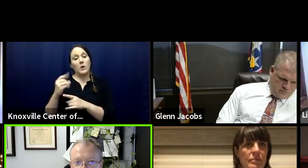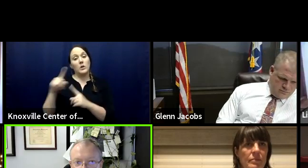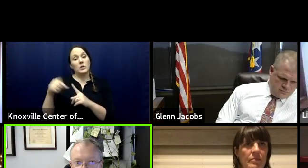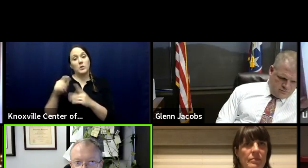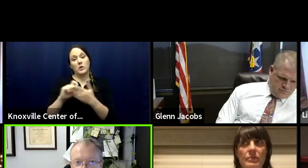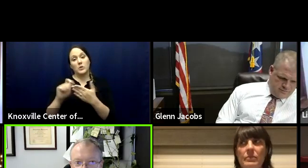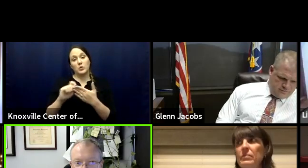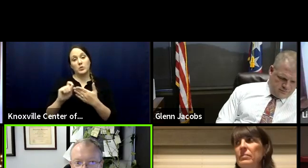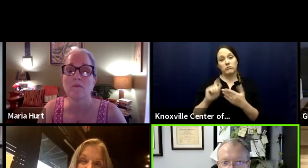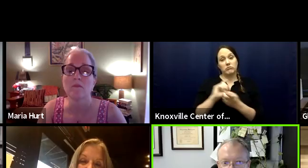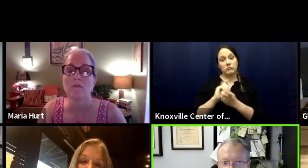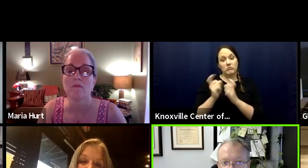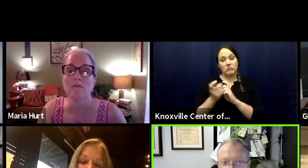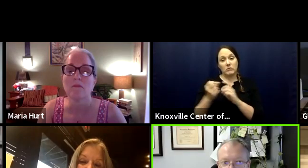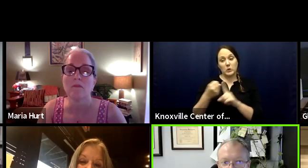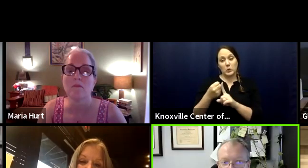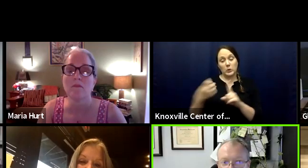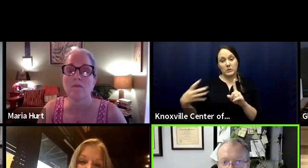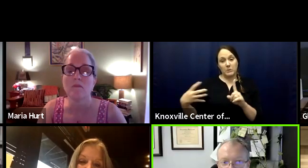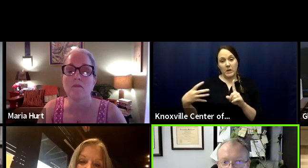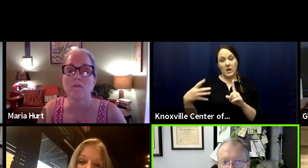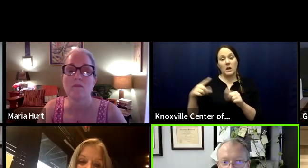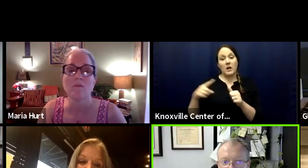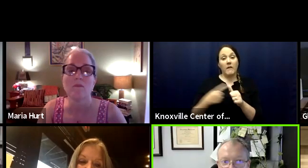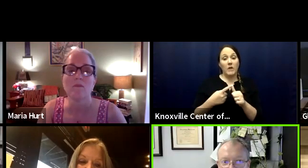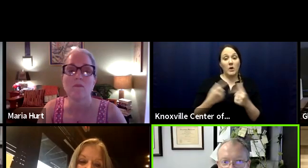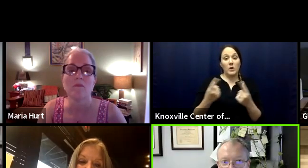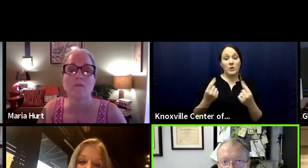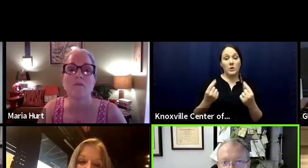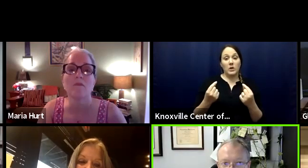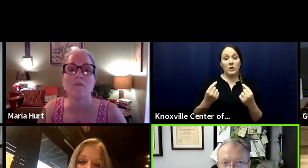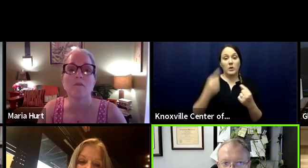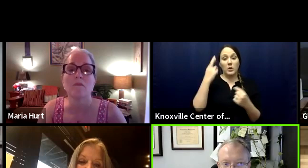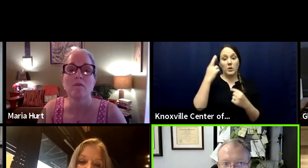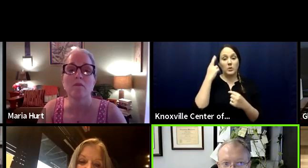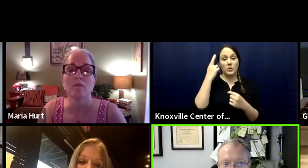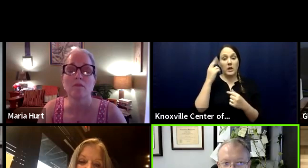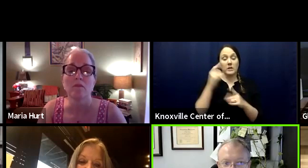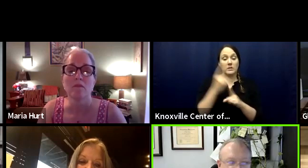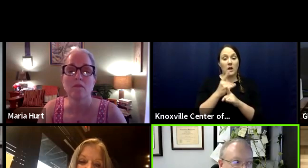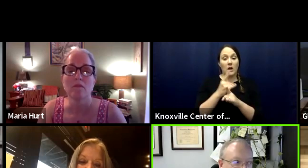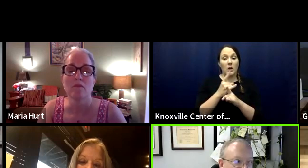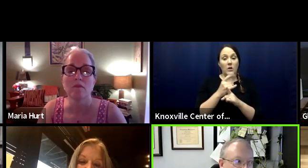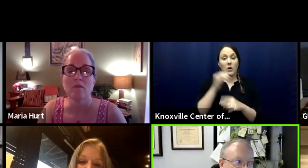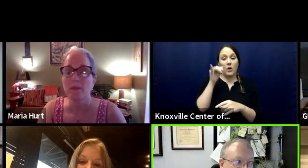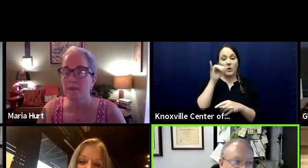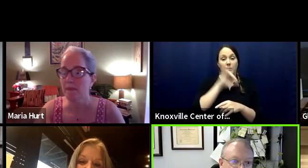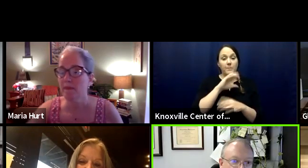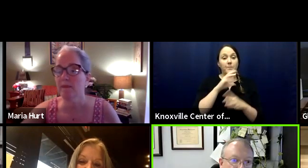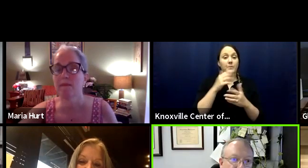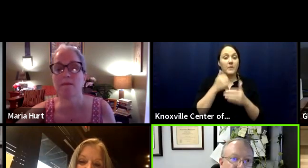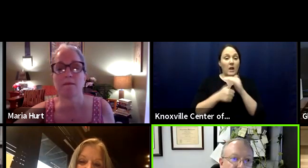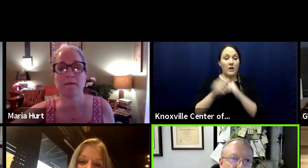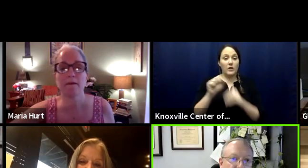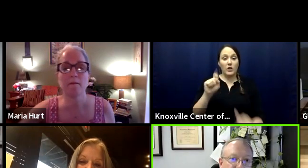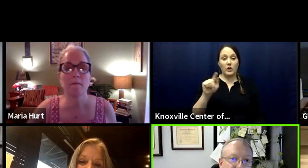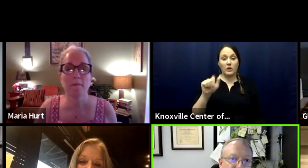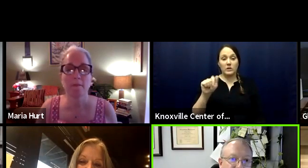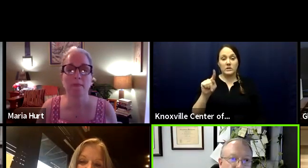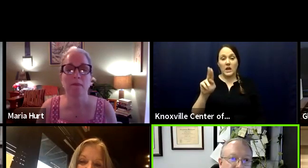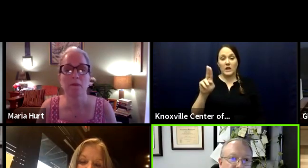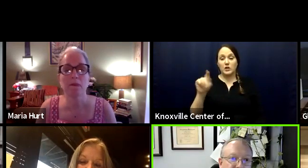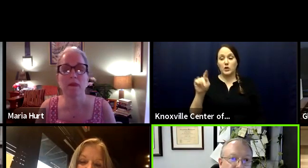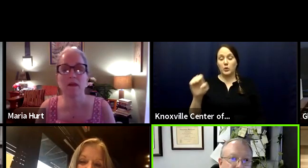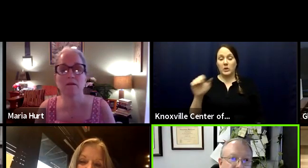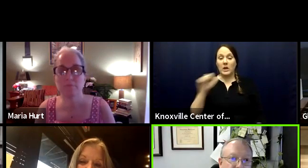to expand it, the first thing I did was realize that alcoholic beverage is defined under statute. That doesn't include beer. And